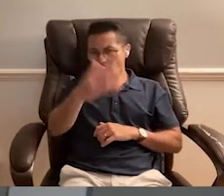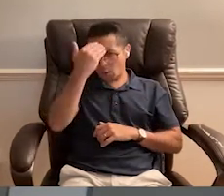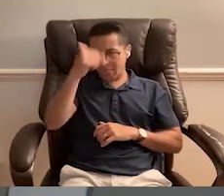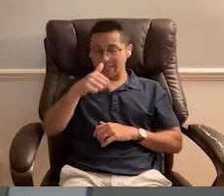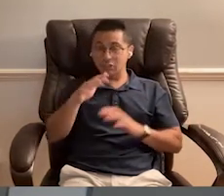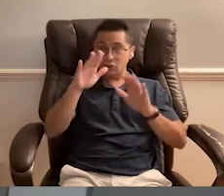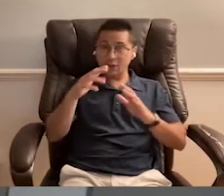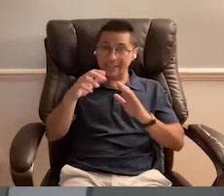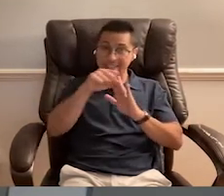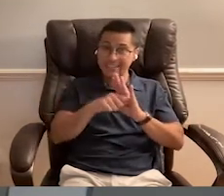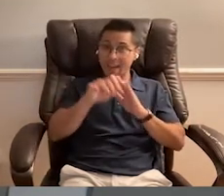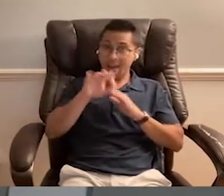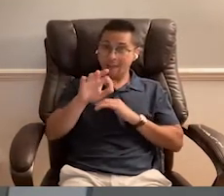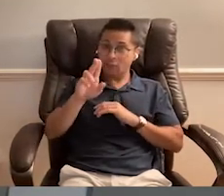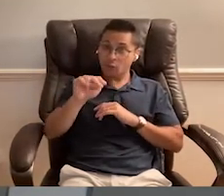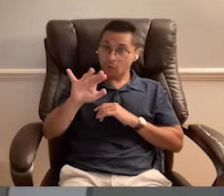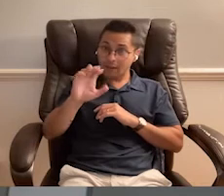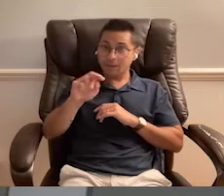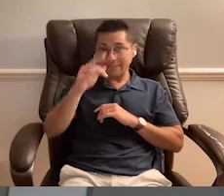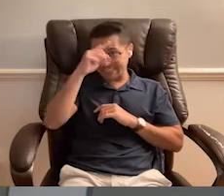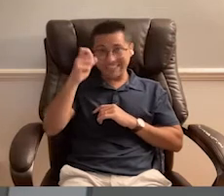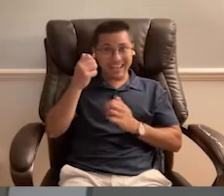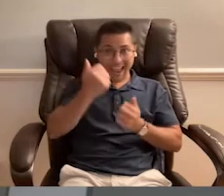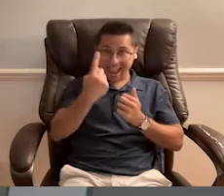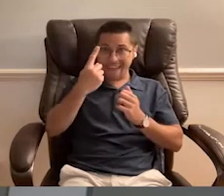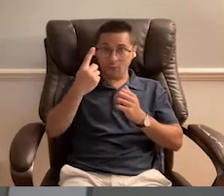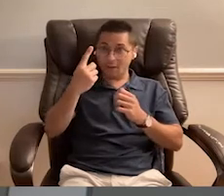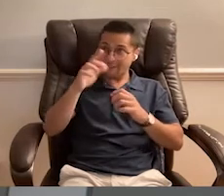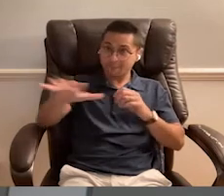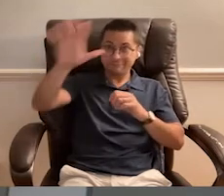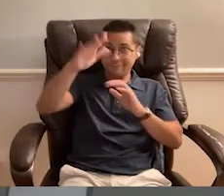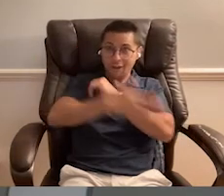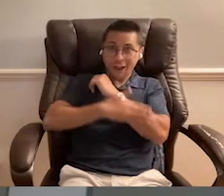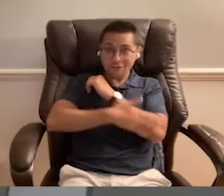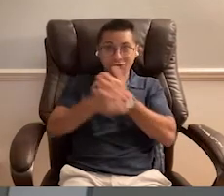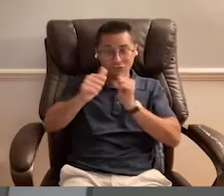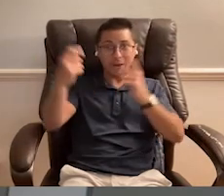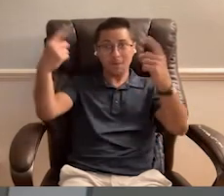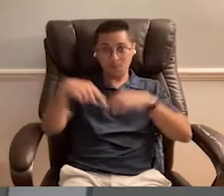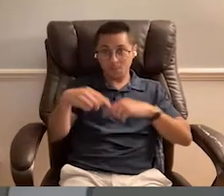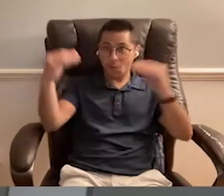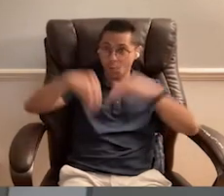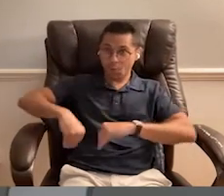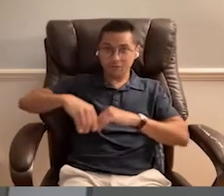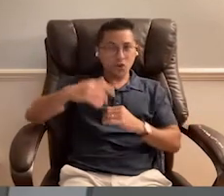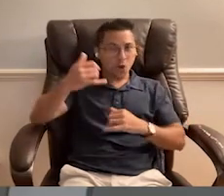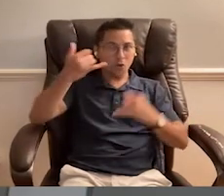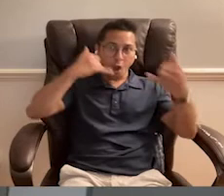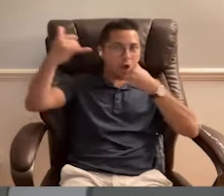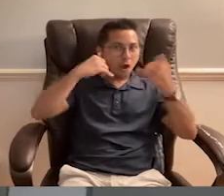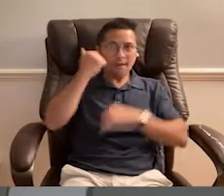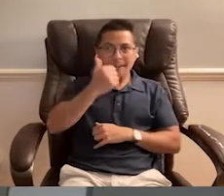is as you all know, that this is the greatest state in the union because everybody in the country is trying to move here right now.